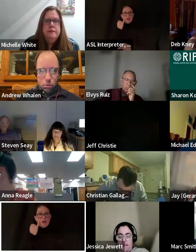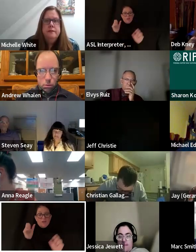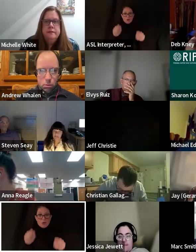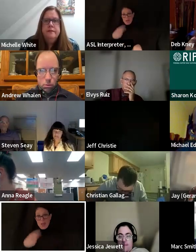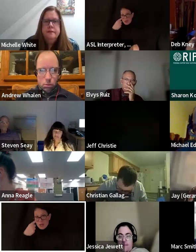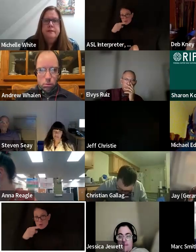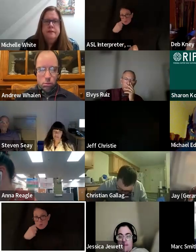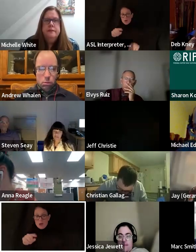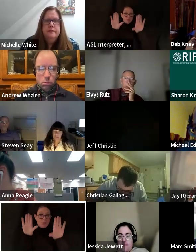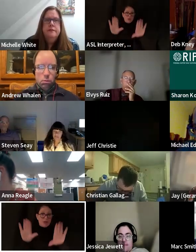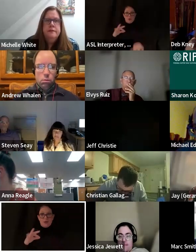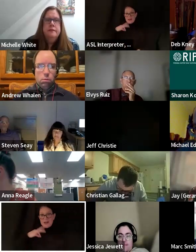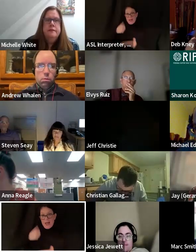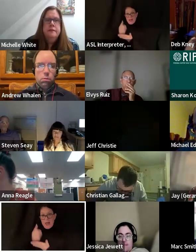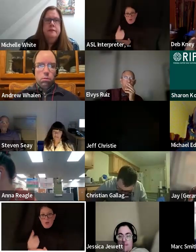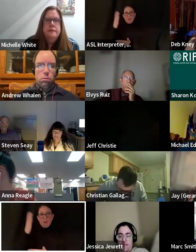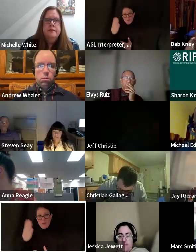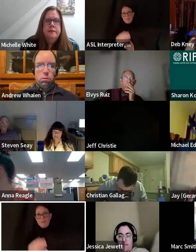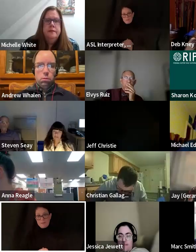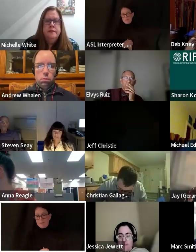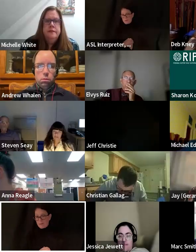that would be great. Very helpful.